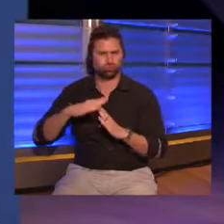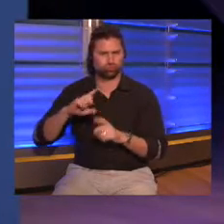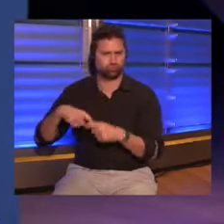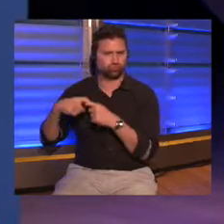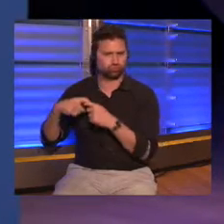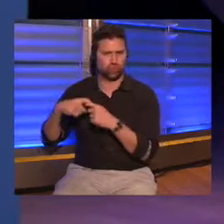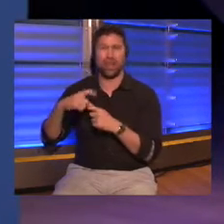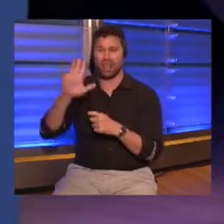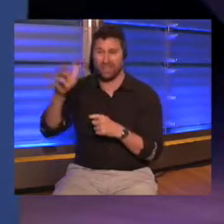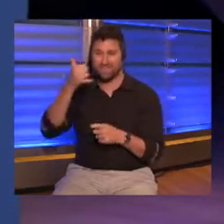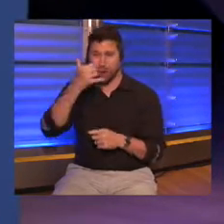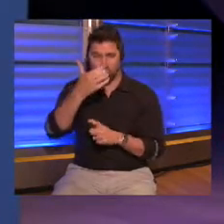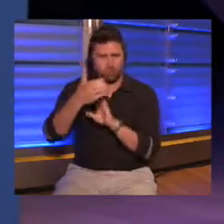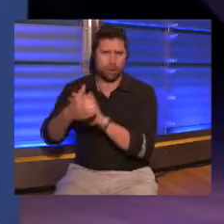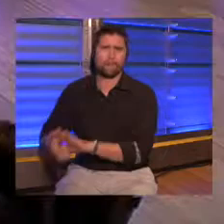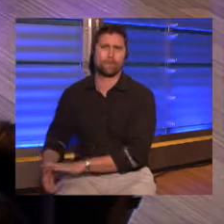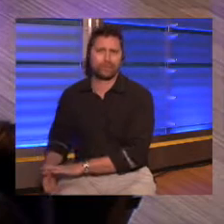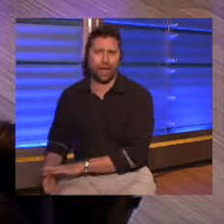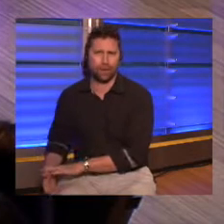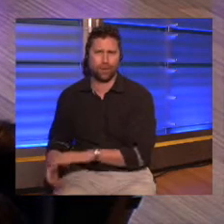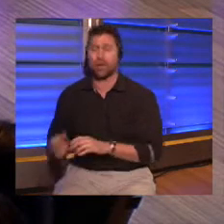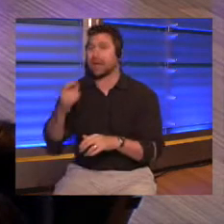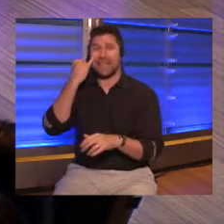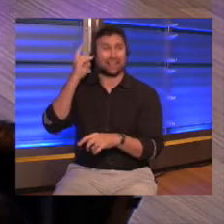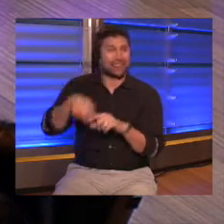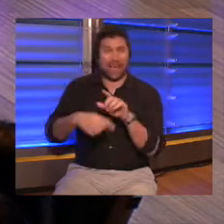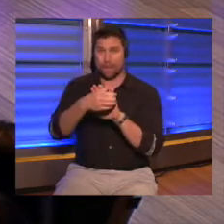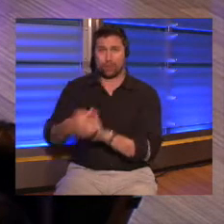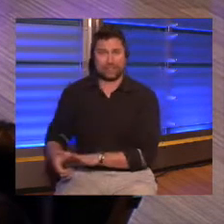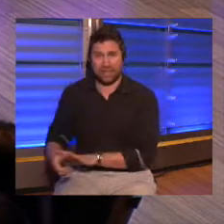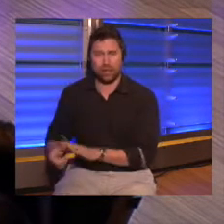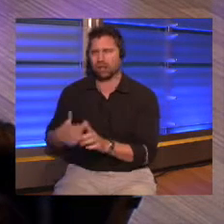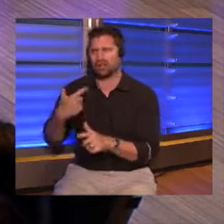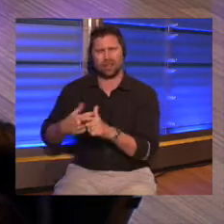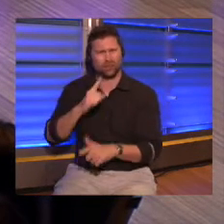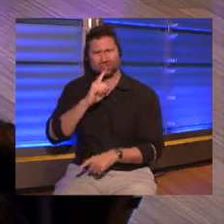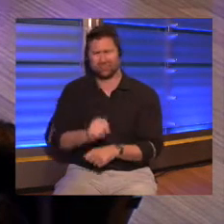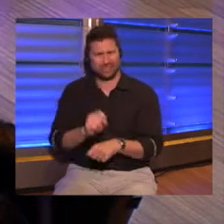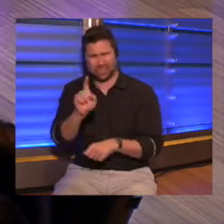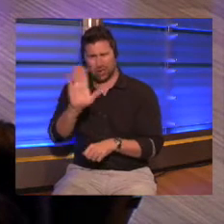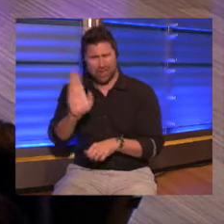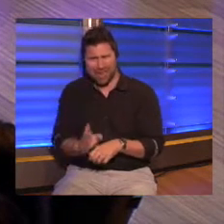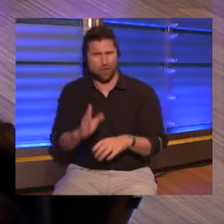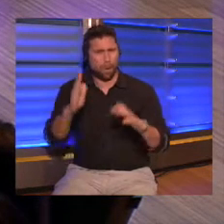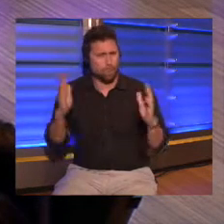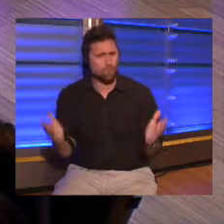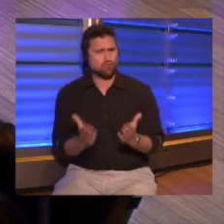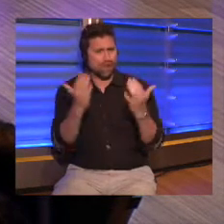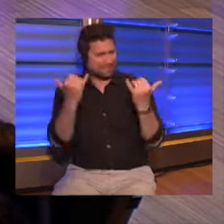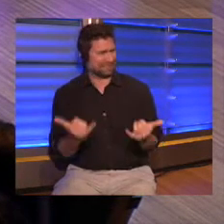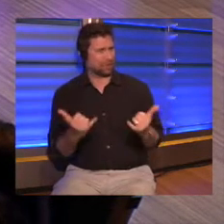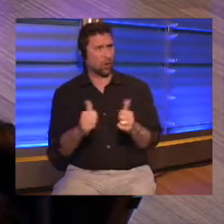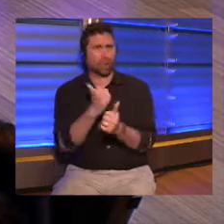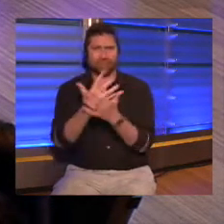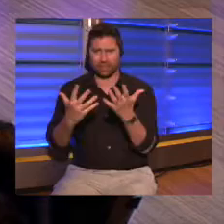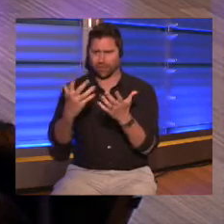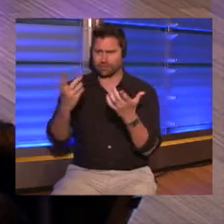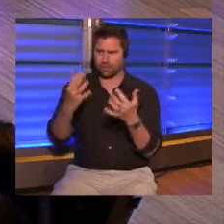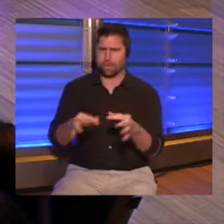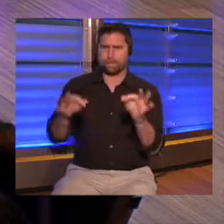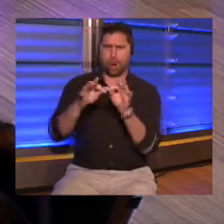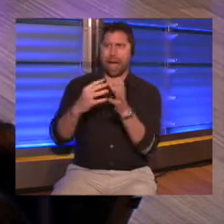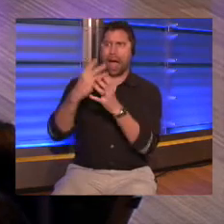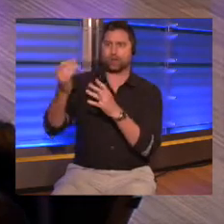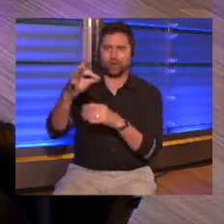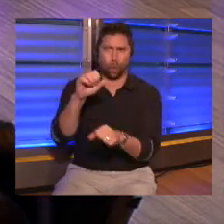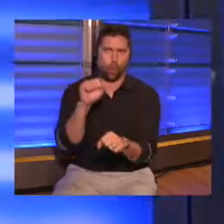that phone down. Because if we can't put it down, you're never truly present with the things that matter outside of that work that